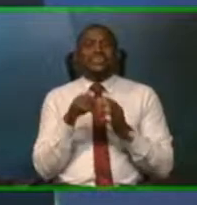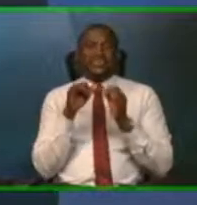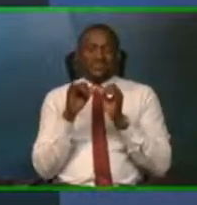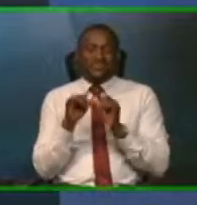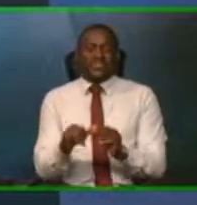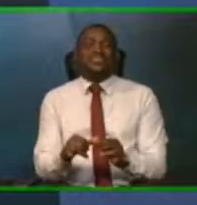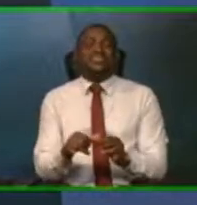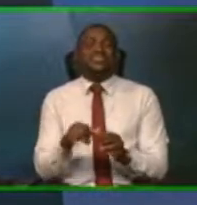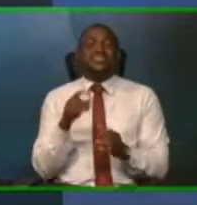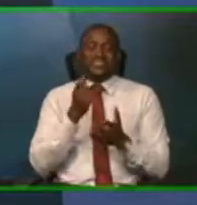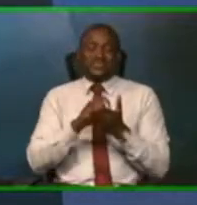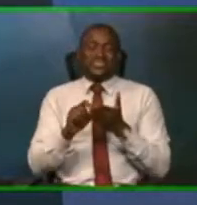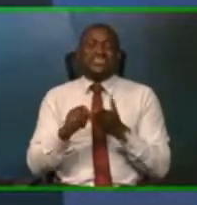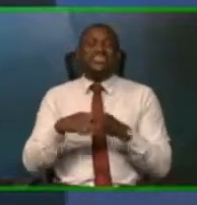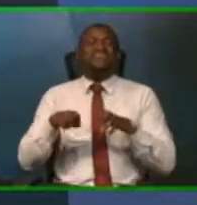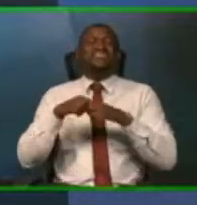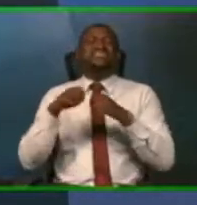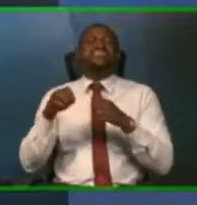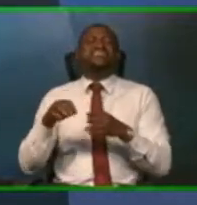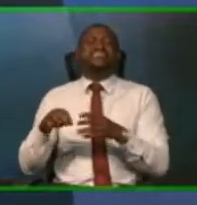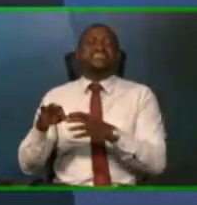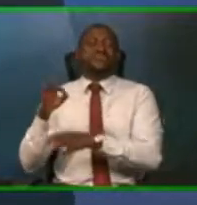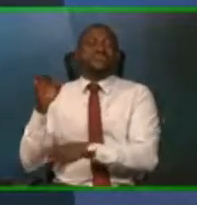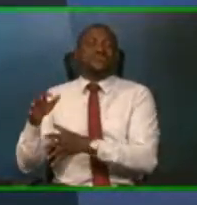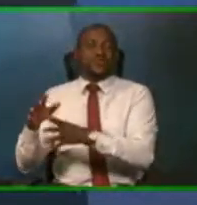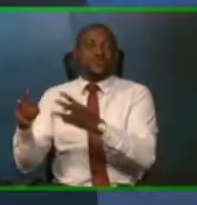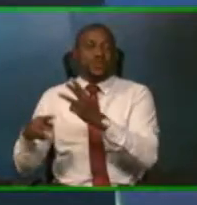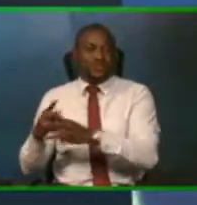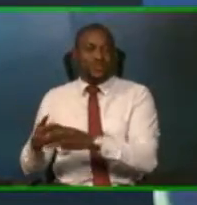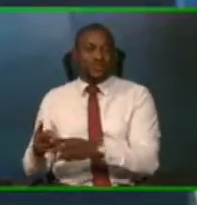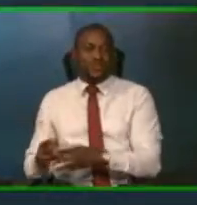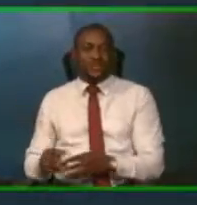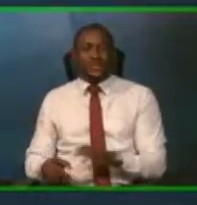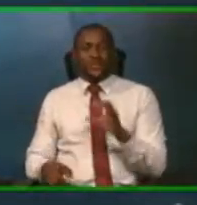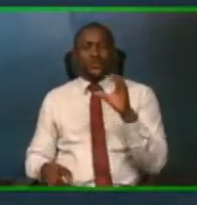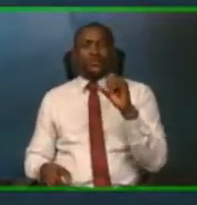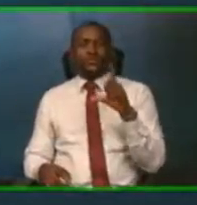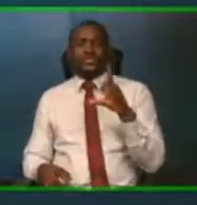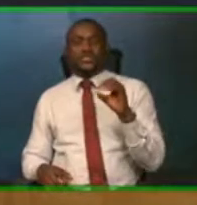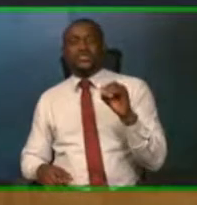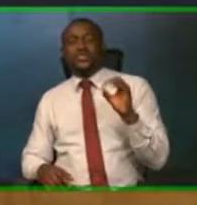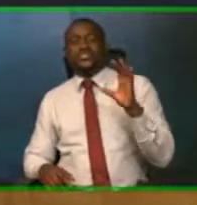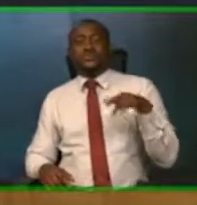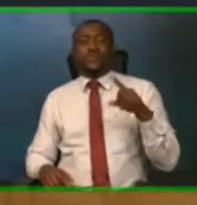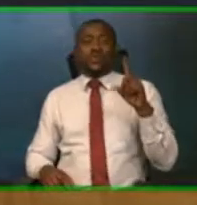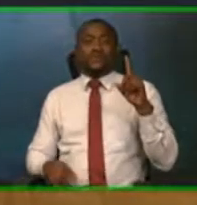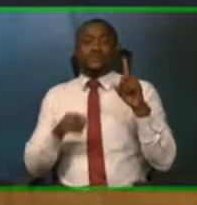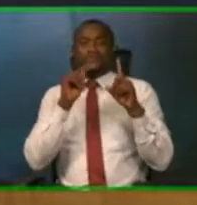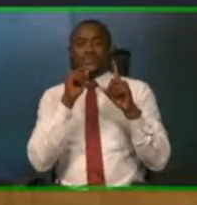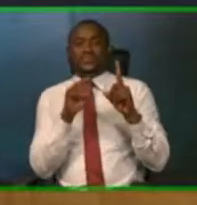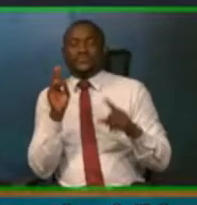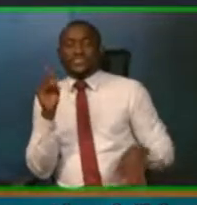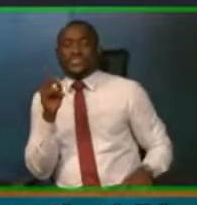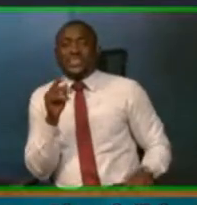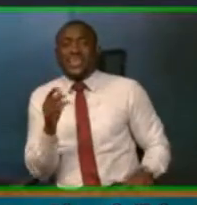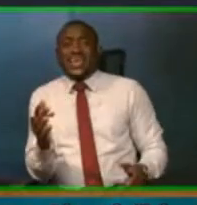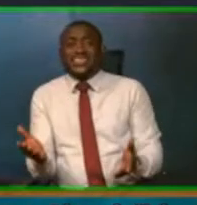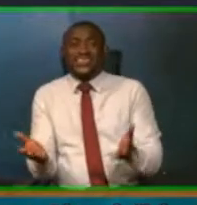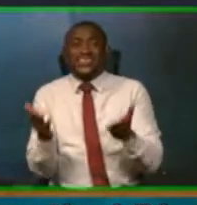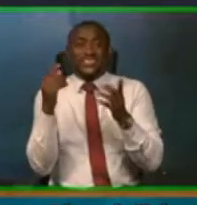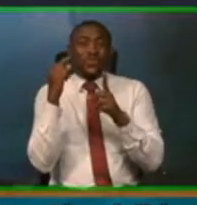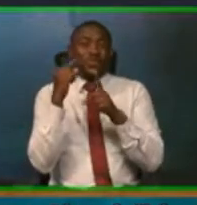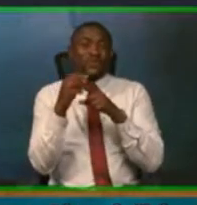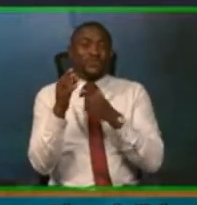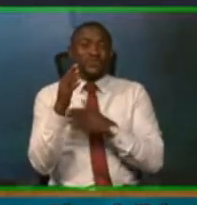realm of the spirit. Colossians 1 verse 16, let me wrap up. exalts the word of God and shows